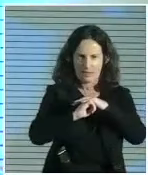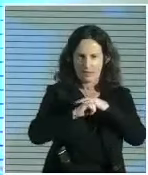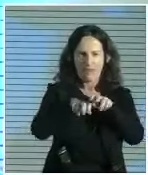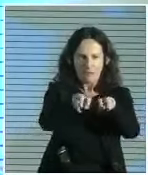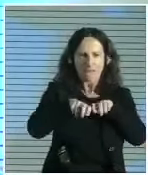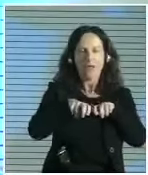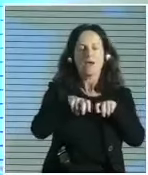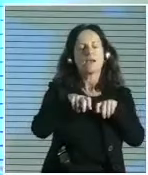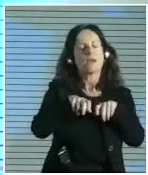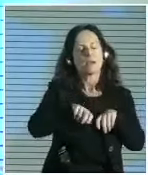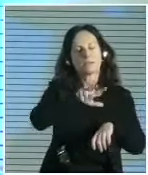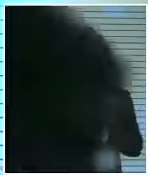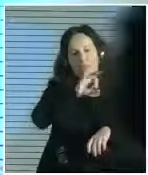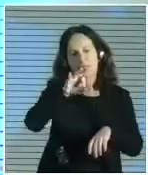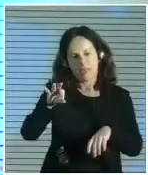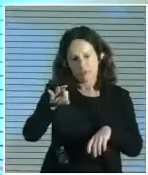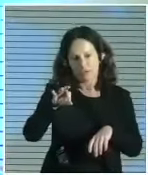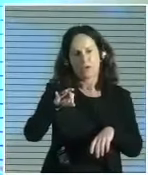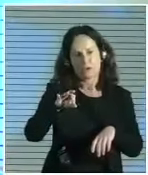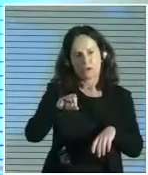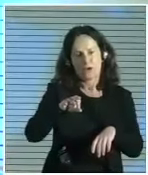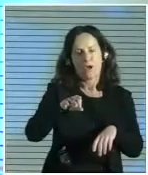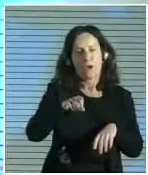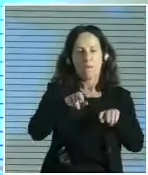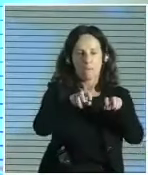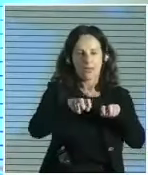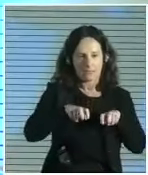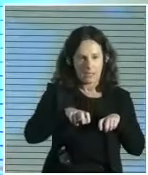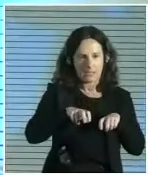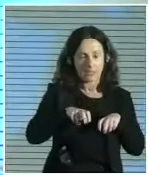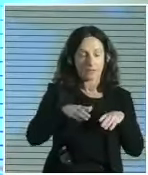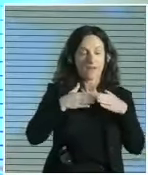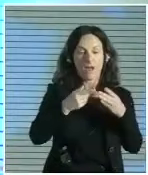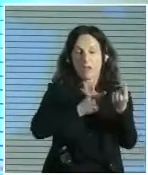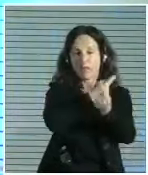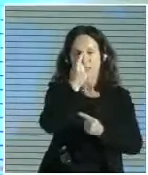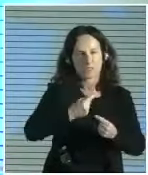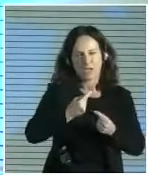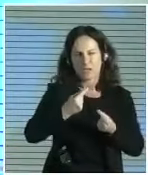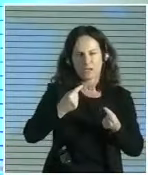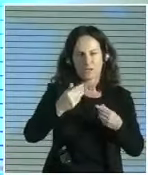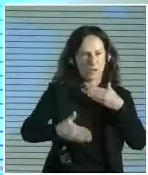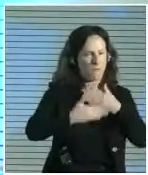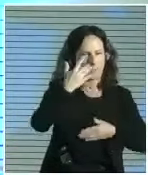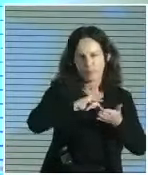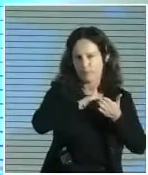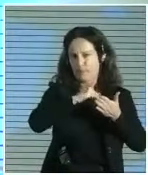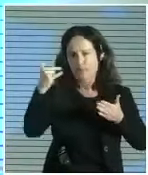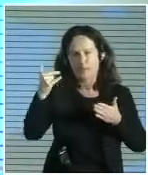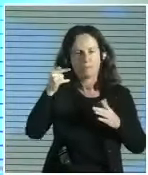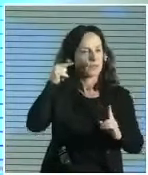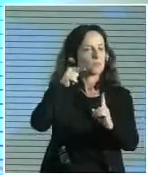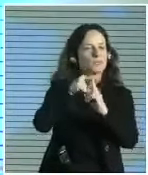designed with the latest technologies for environmental protection. The sustainability is in the core of